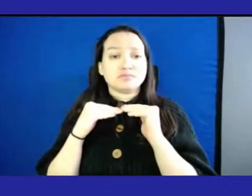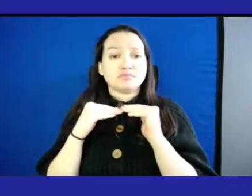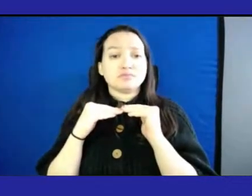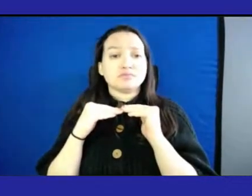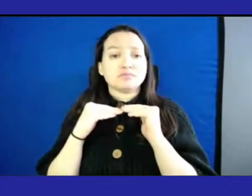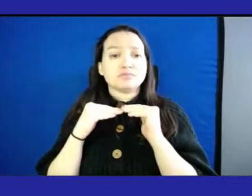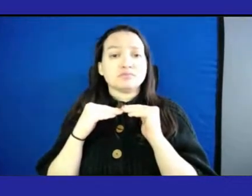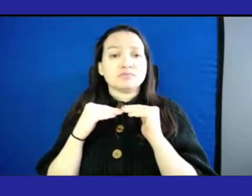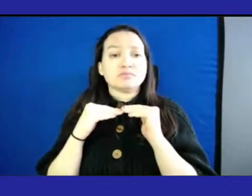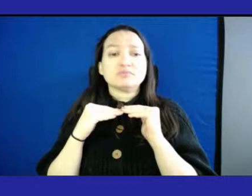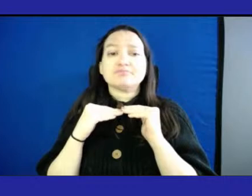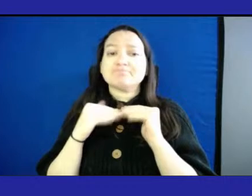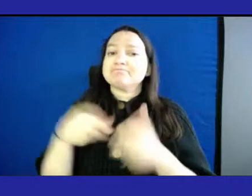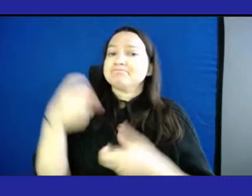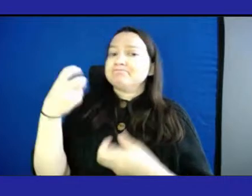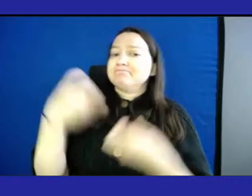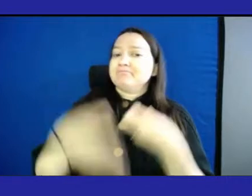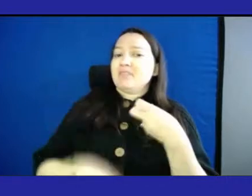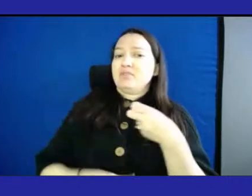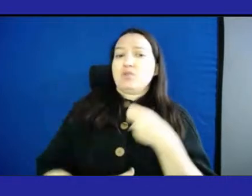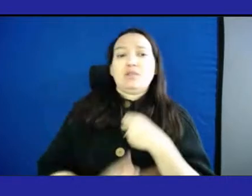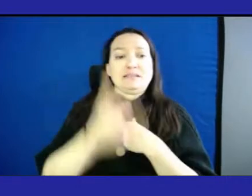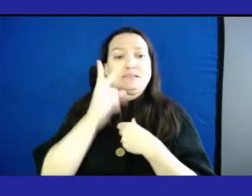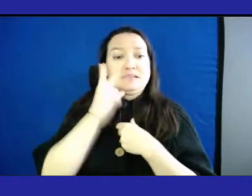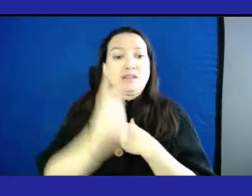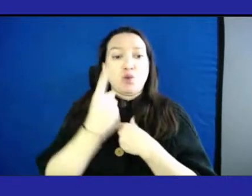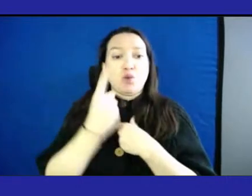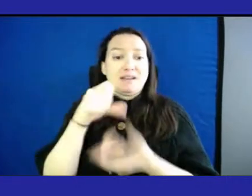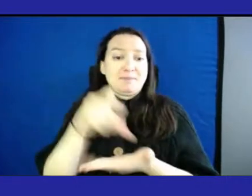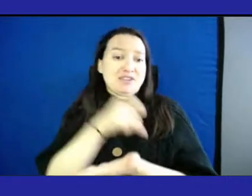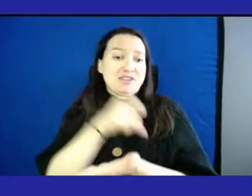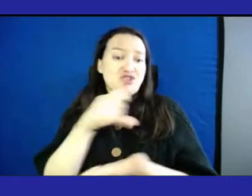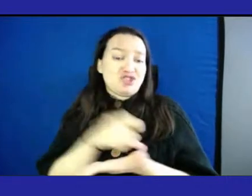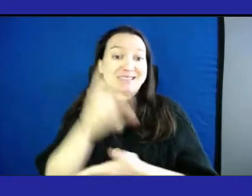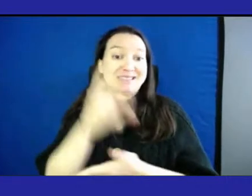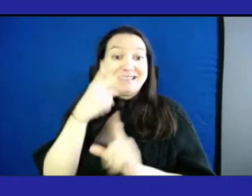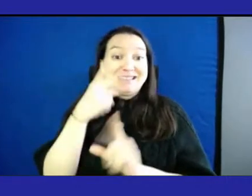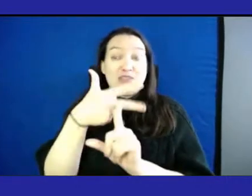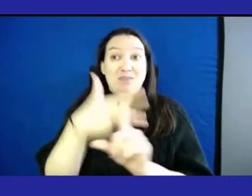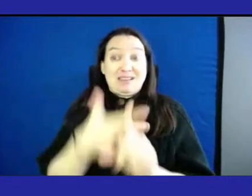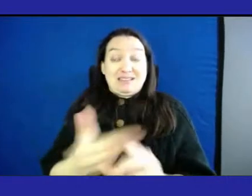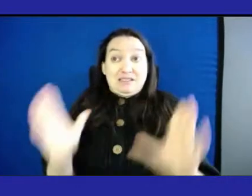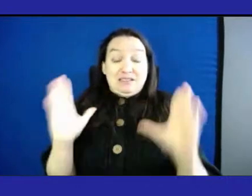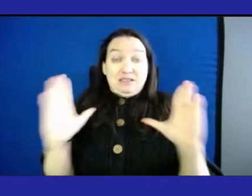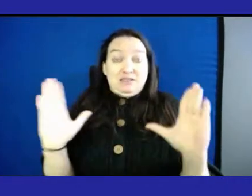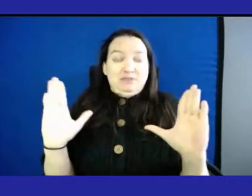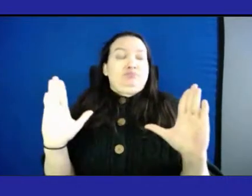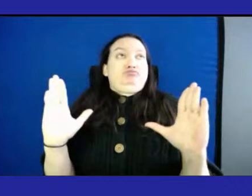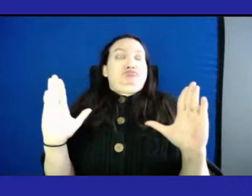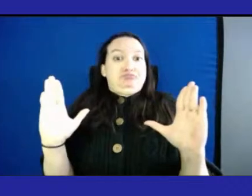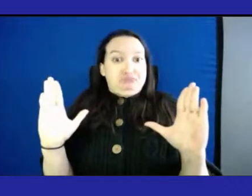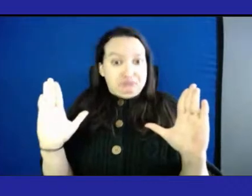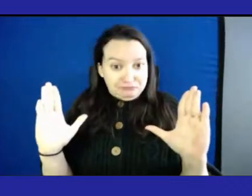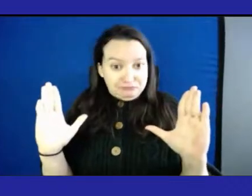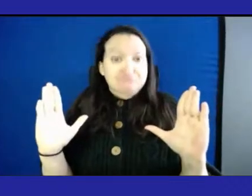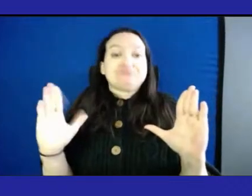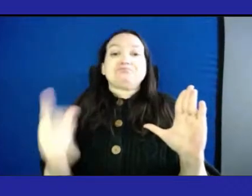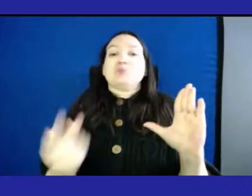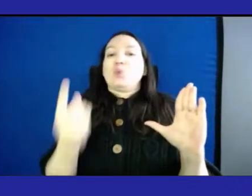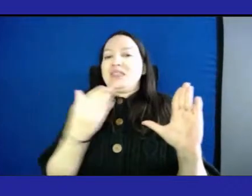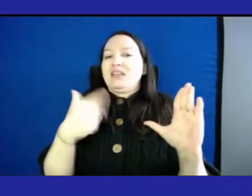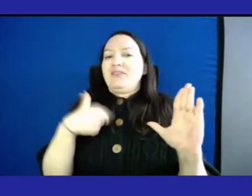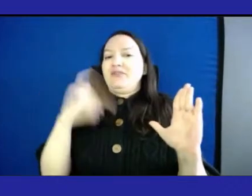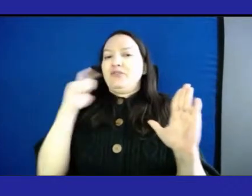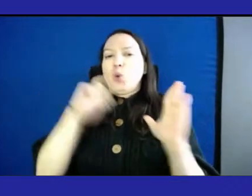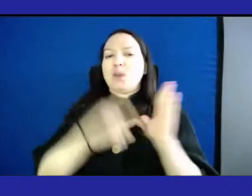hard to fit everything into one, we see it as one page, right, in the corner. There. I like, one thing I've noticed when we have those discussions